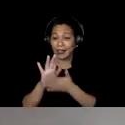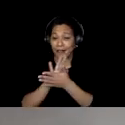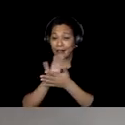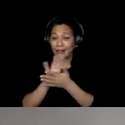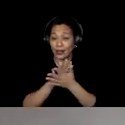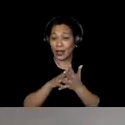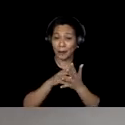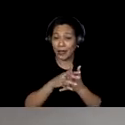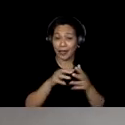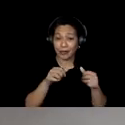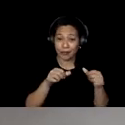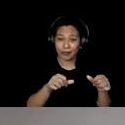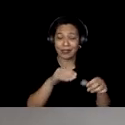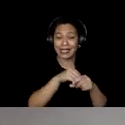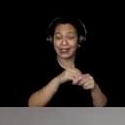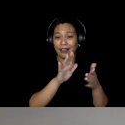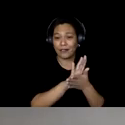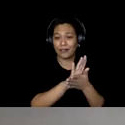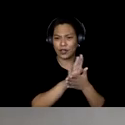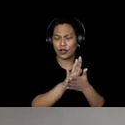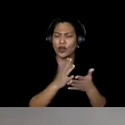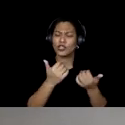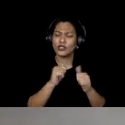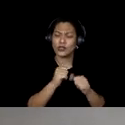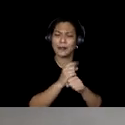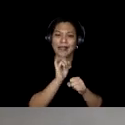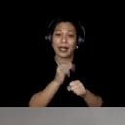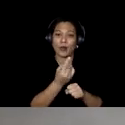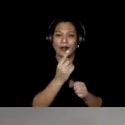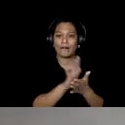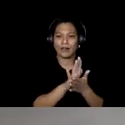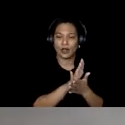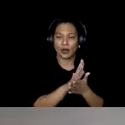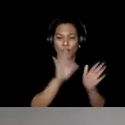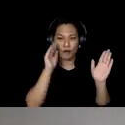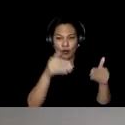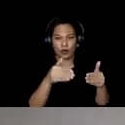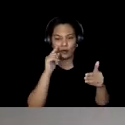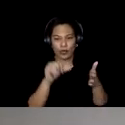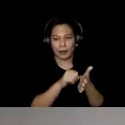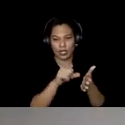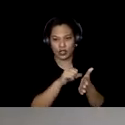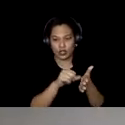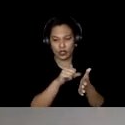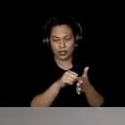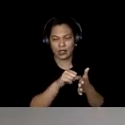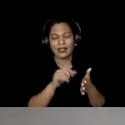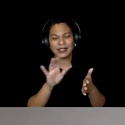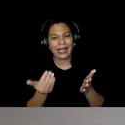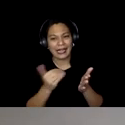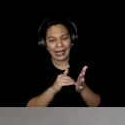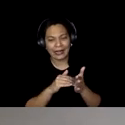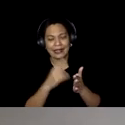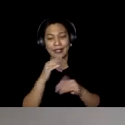your webpage, try to make that one video the focus. Like I said, crawlers, they'll usually stop crawling for video after the first one